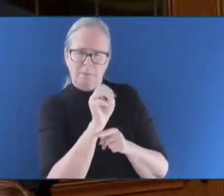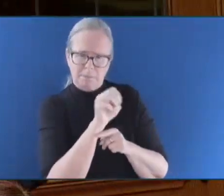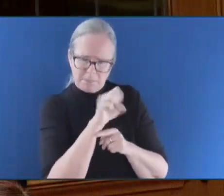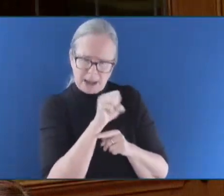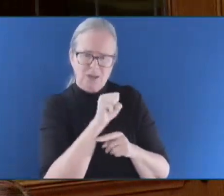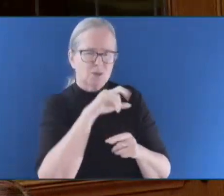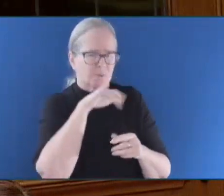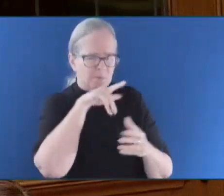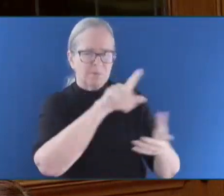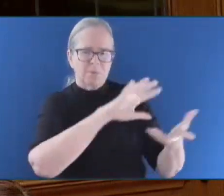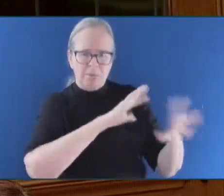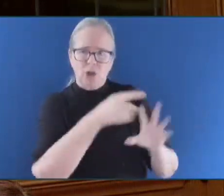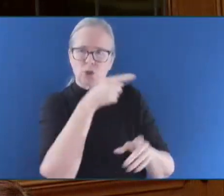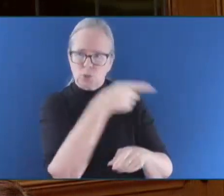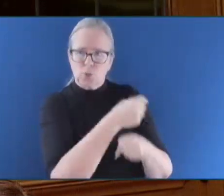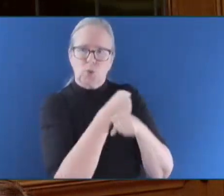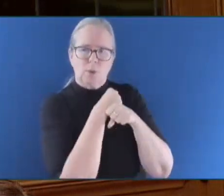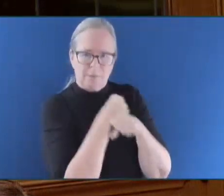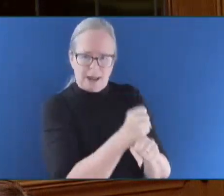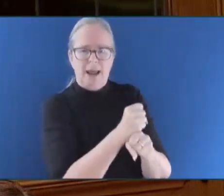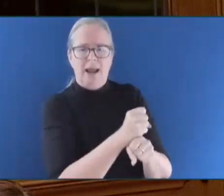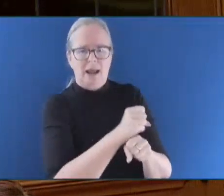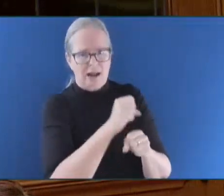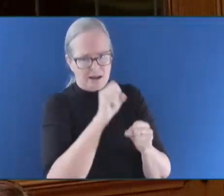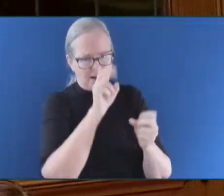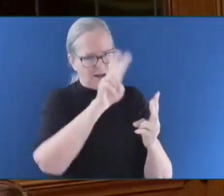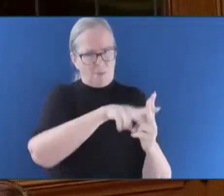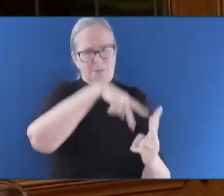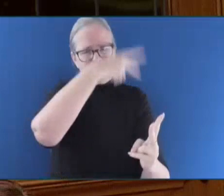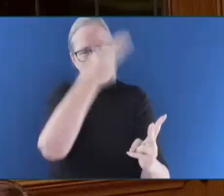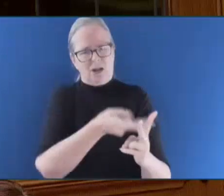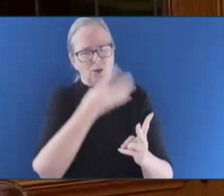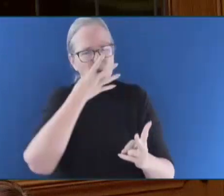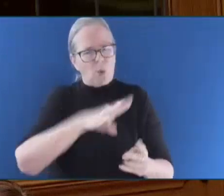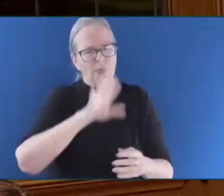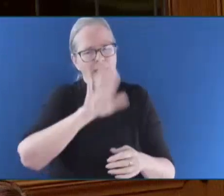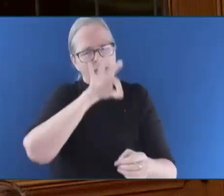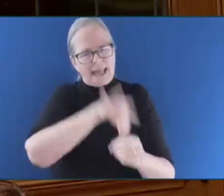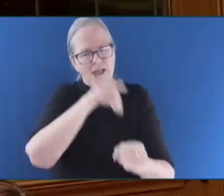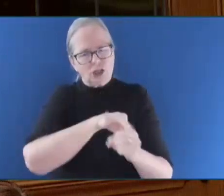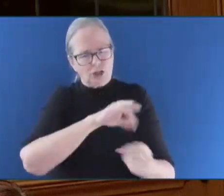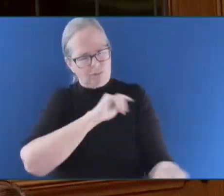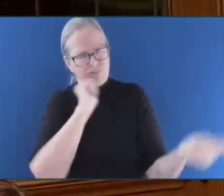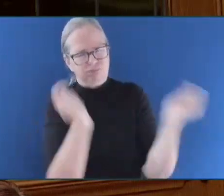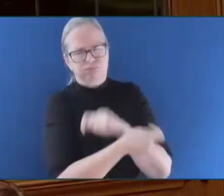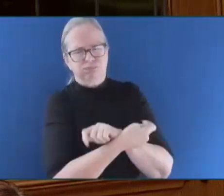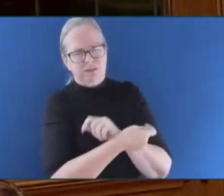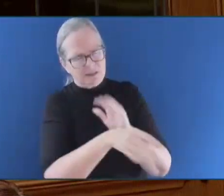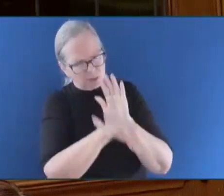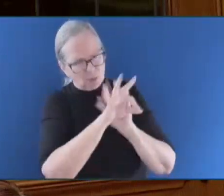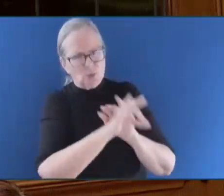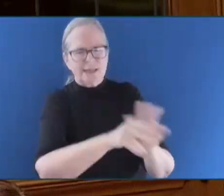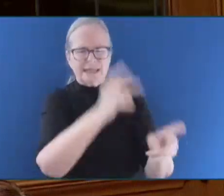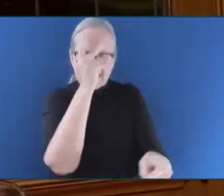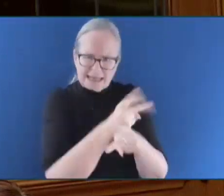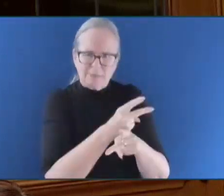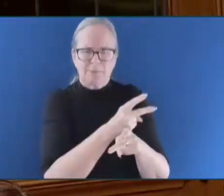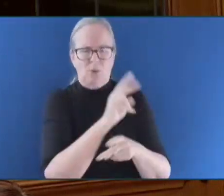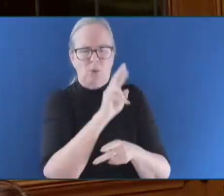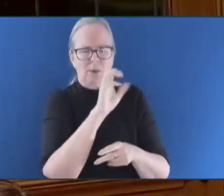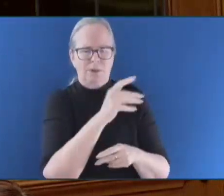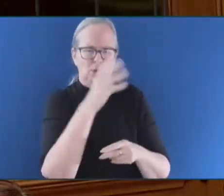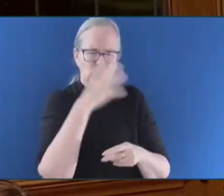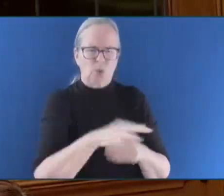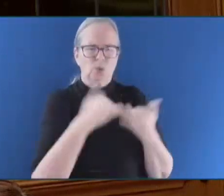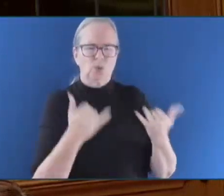and ignoring the results of the democratic process in municipal elections in Surrey. Why do they think they know better than the